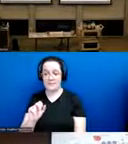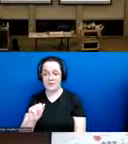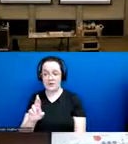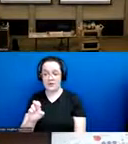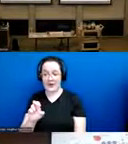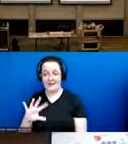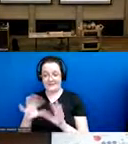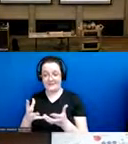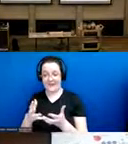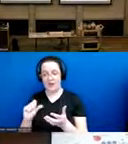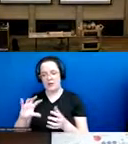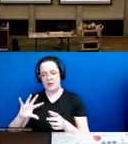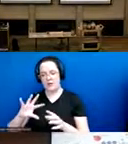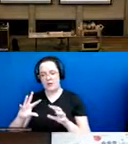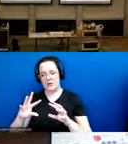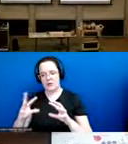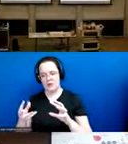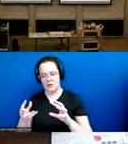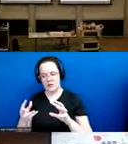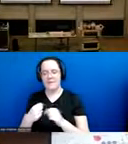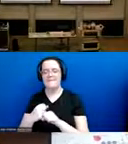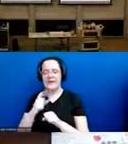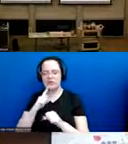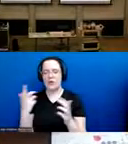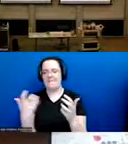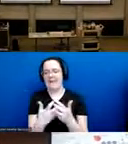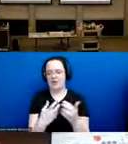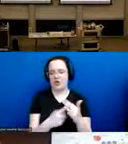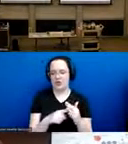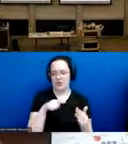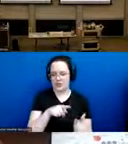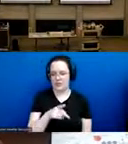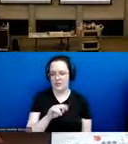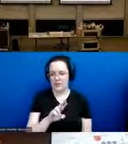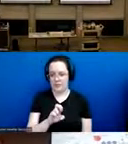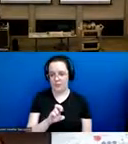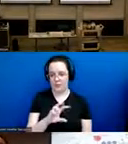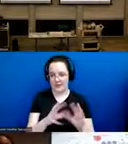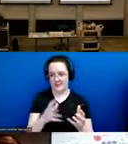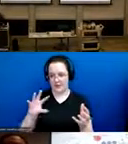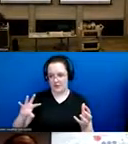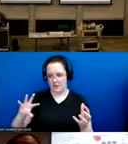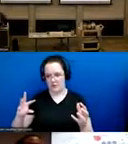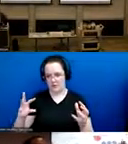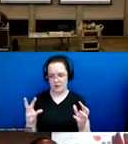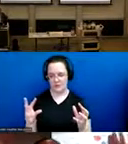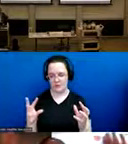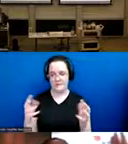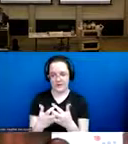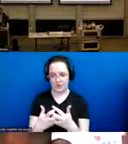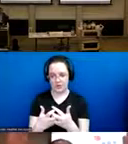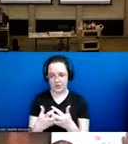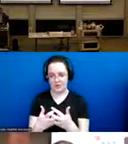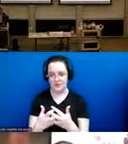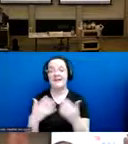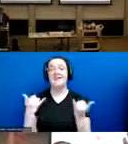them to the original Poincare sphere where you define your polarization axis. And then by doing that, you can adjust them to be